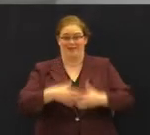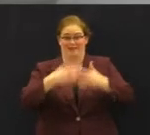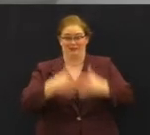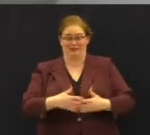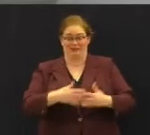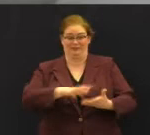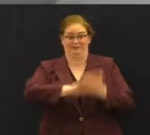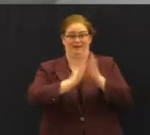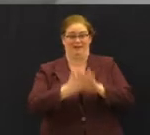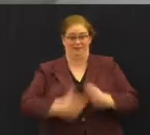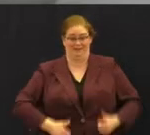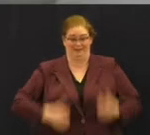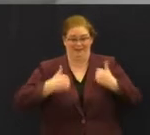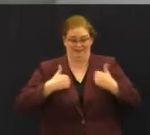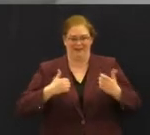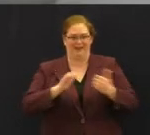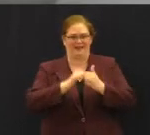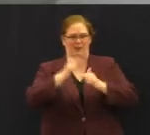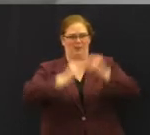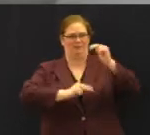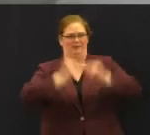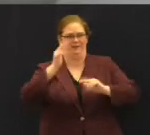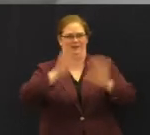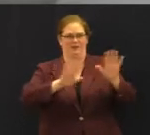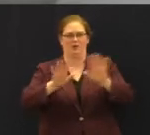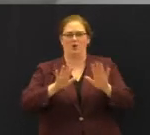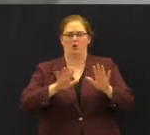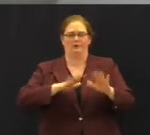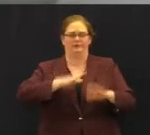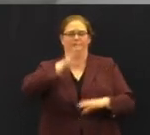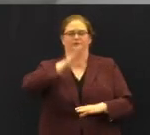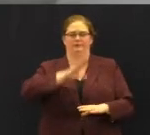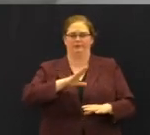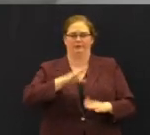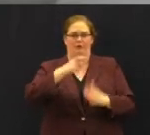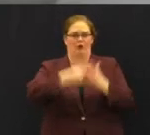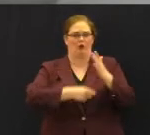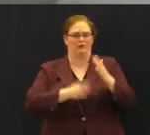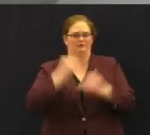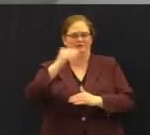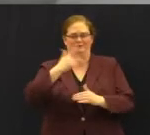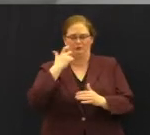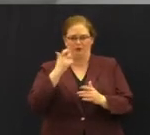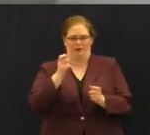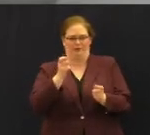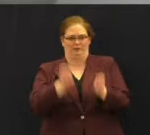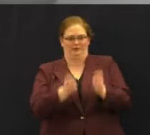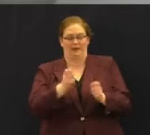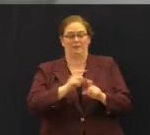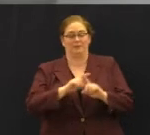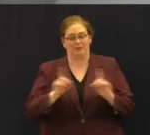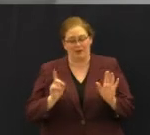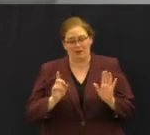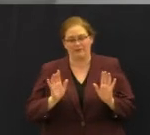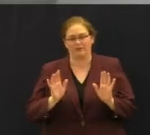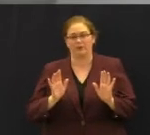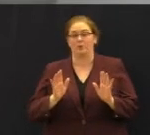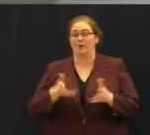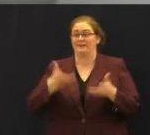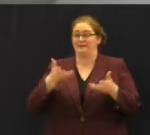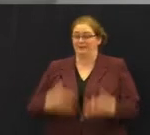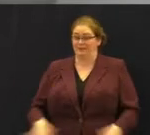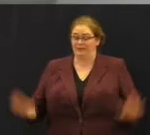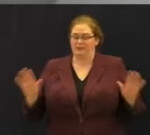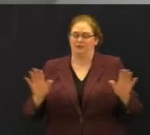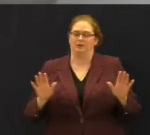living units and the way the buildings are built, we always run into cost overruns. But when it's finished, it's going to